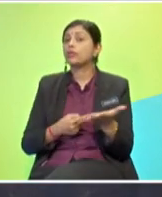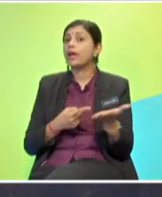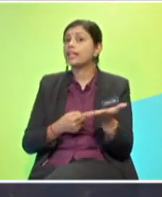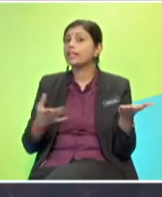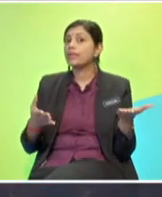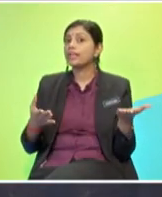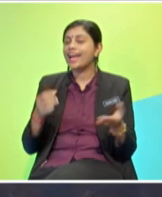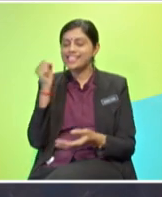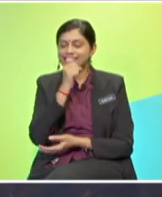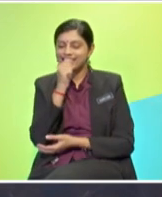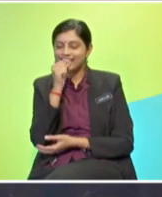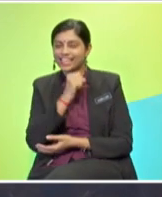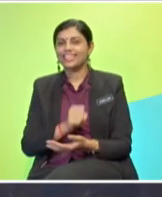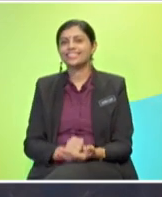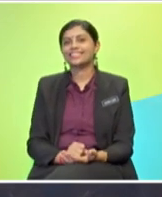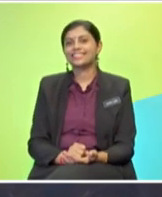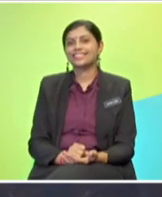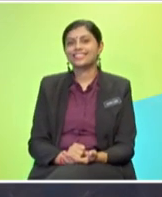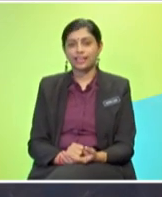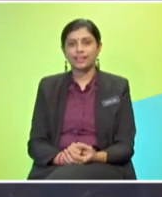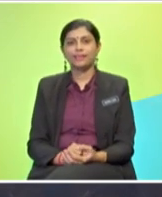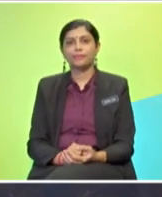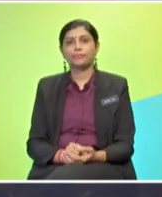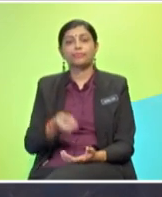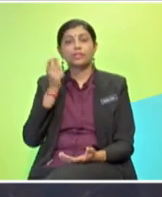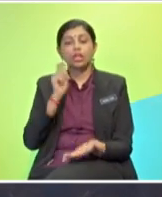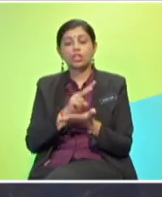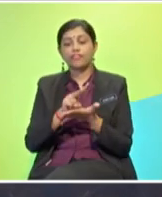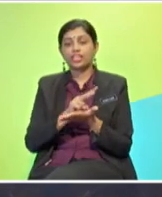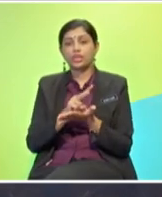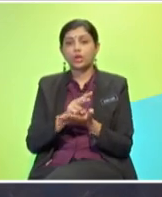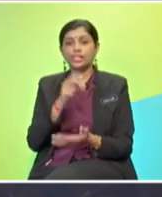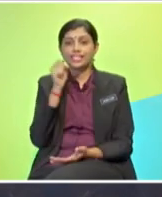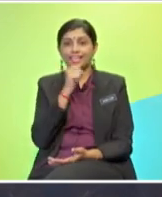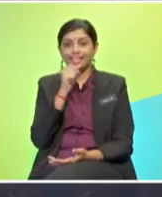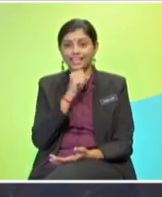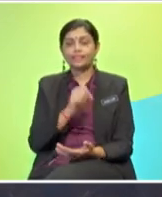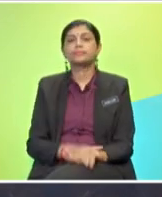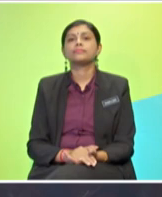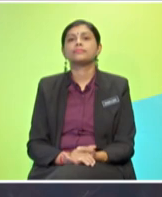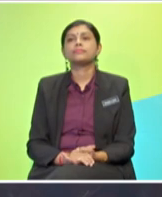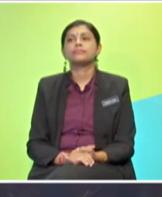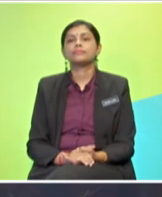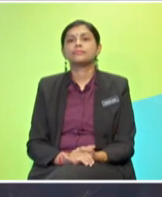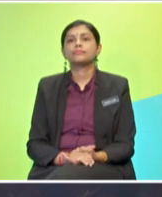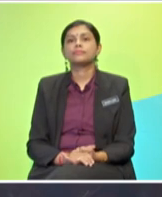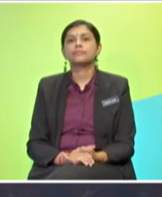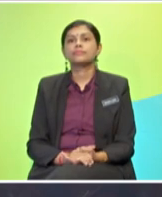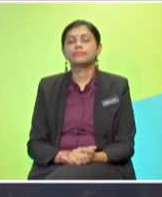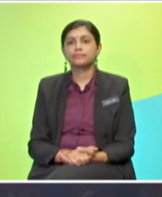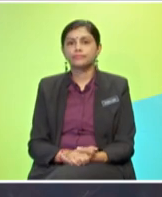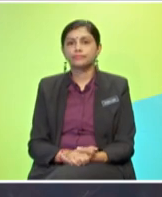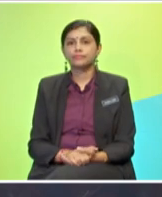Twinkle, twinkle, little star. Okay, that is Lukman. Okay, he said that he loves to